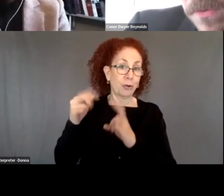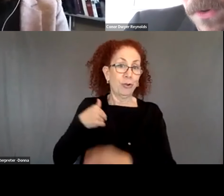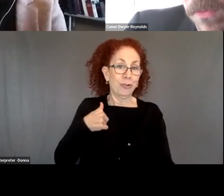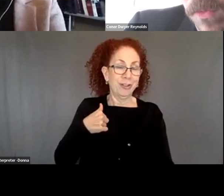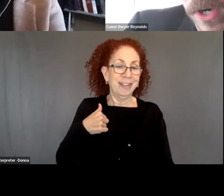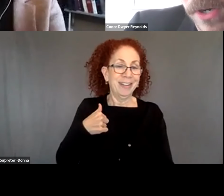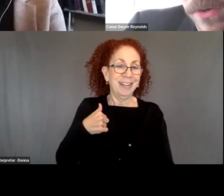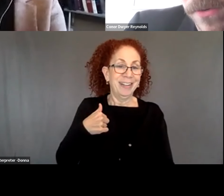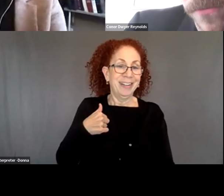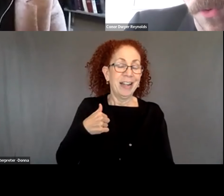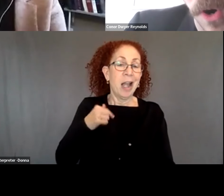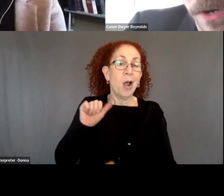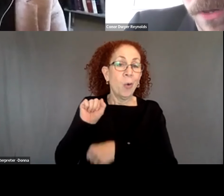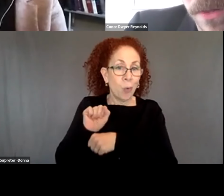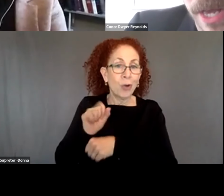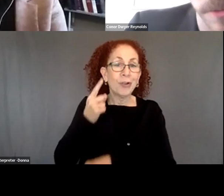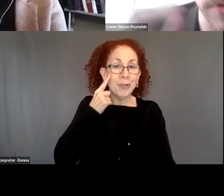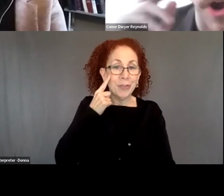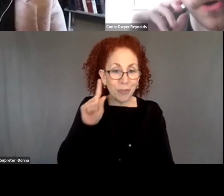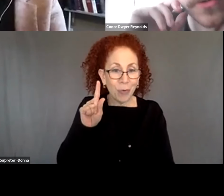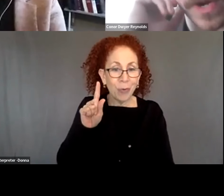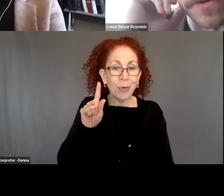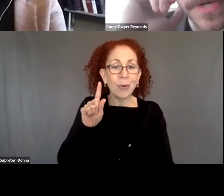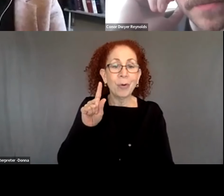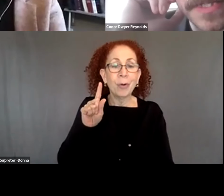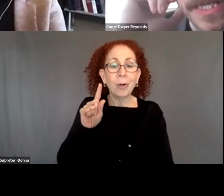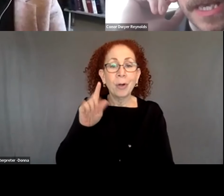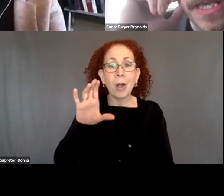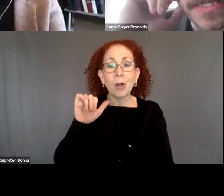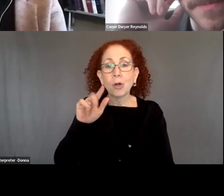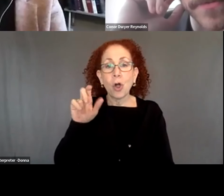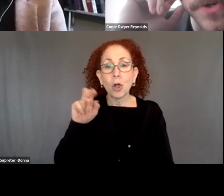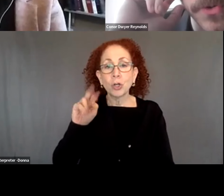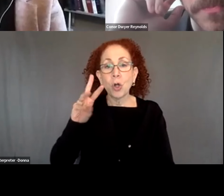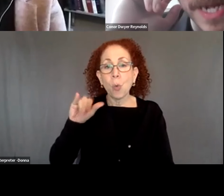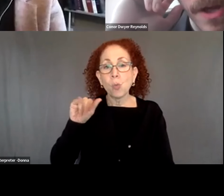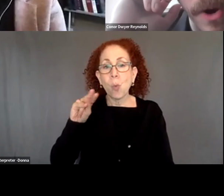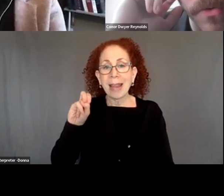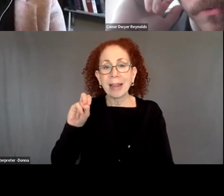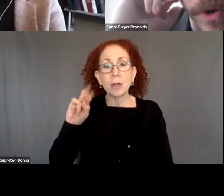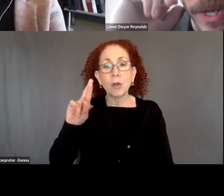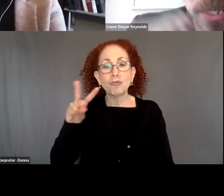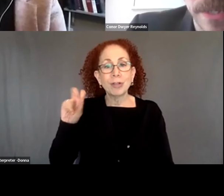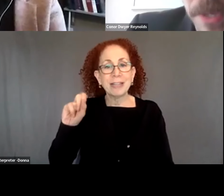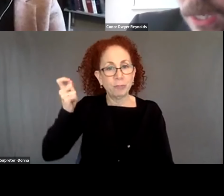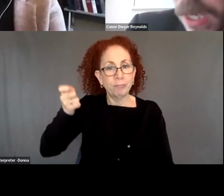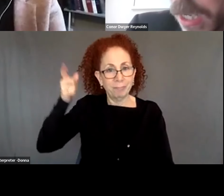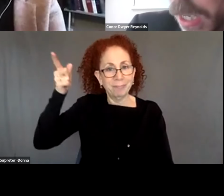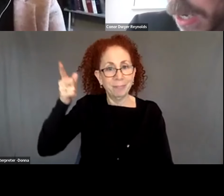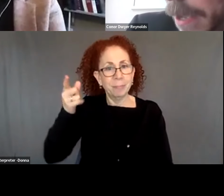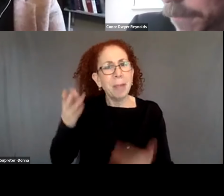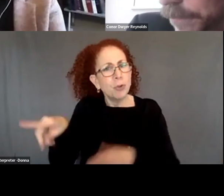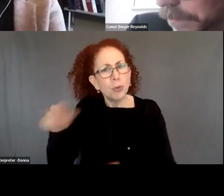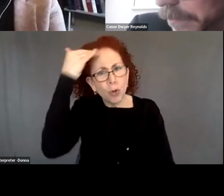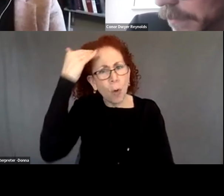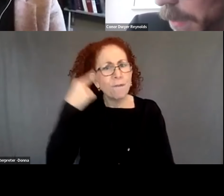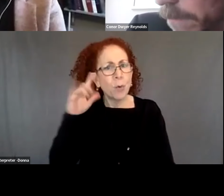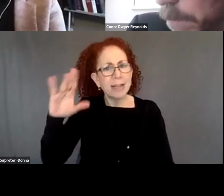to work for the Honorable Carlton Wayne Reeves. Some of you who may know for his opinion